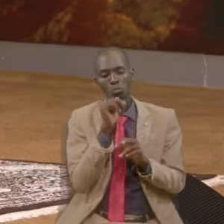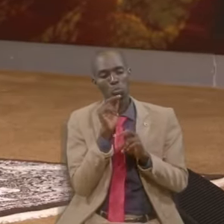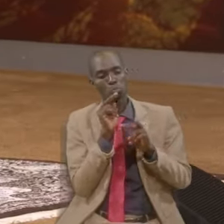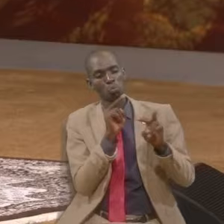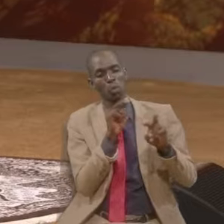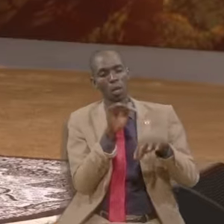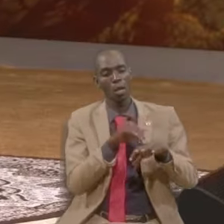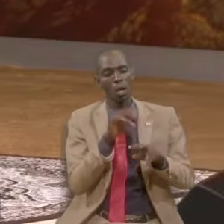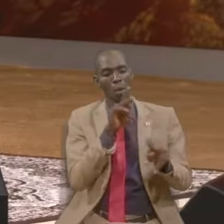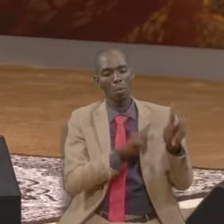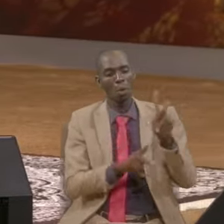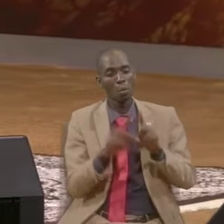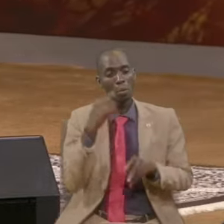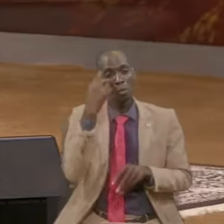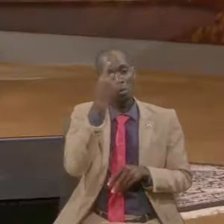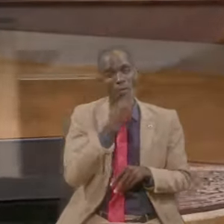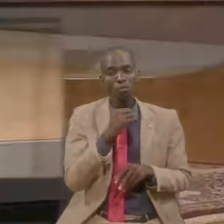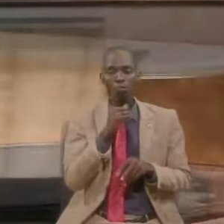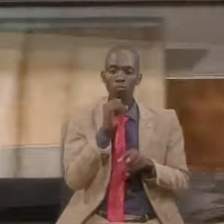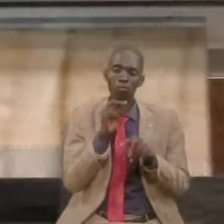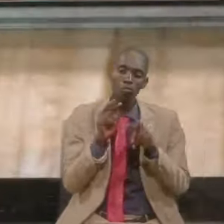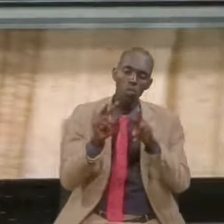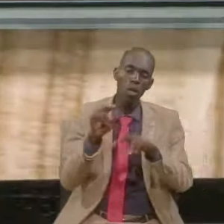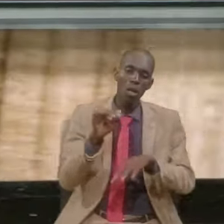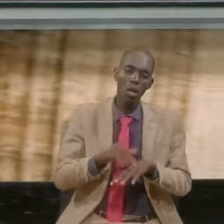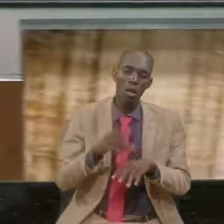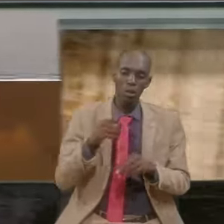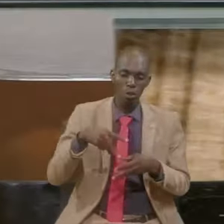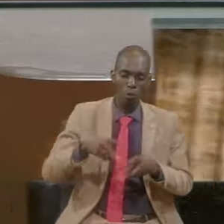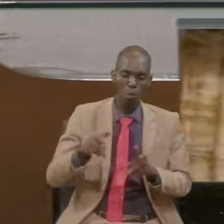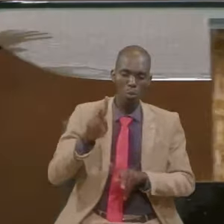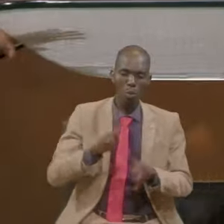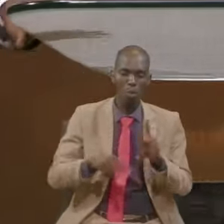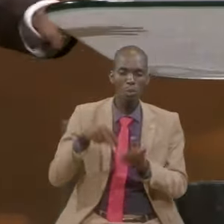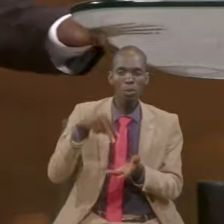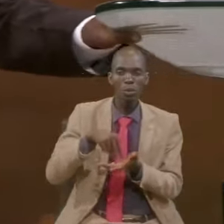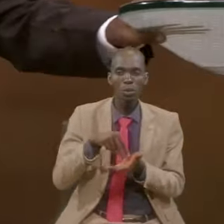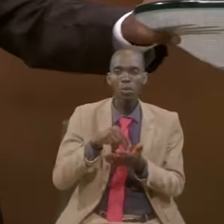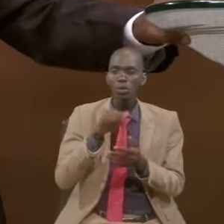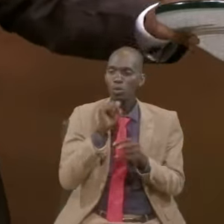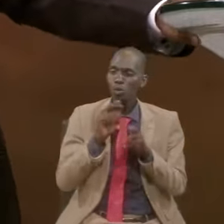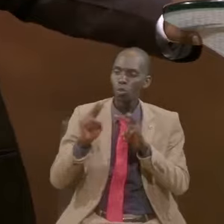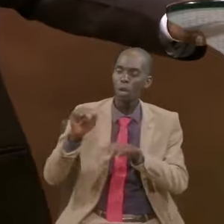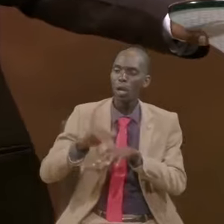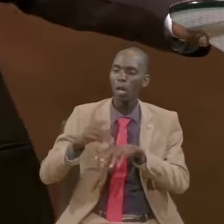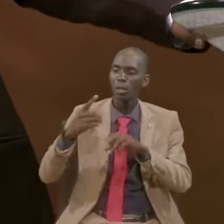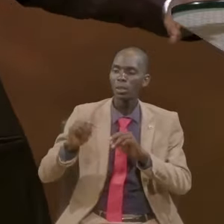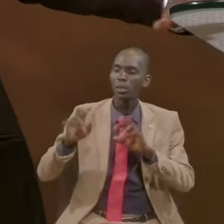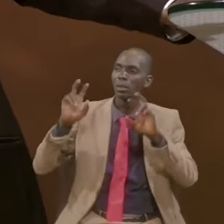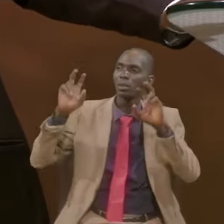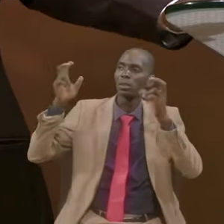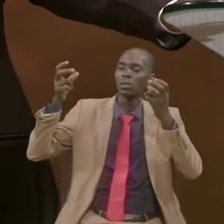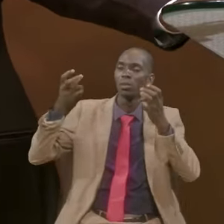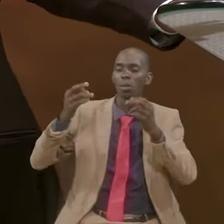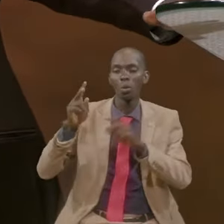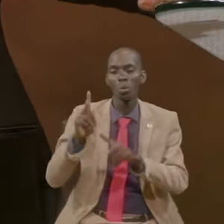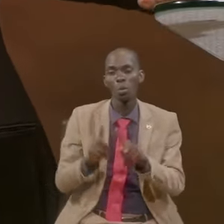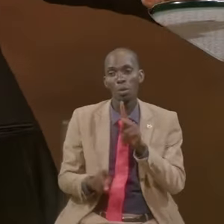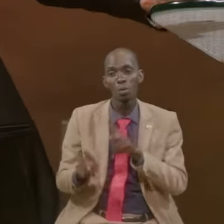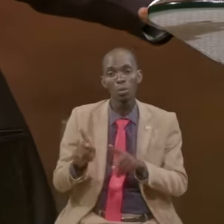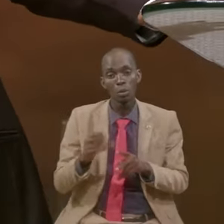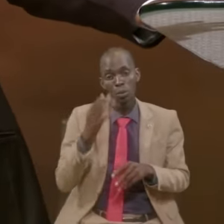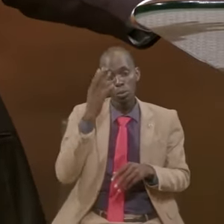You're not looking at, you know, the standing of people. You're not looking at the title of people. You